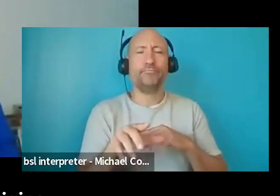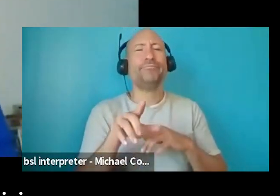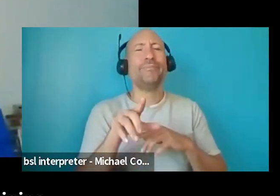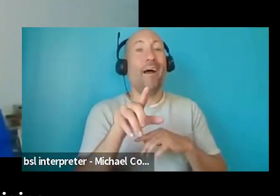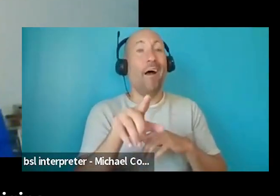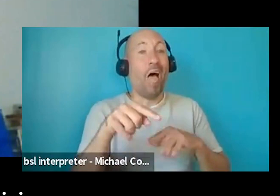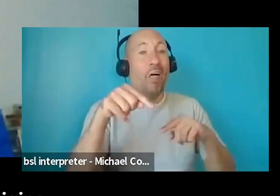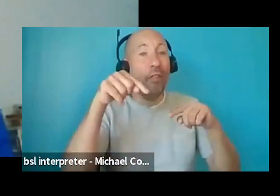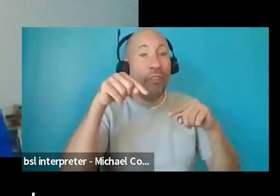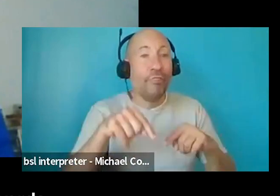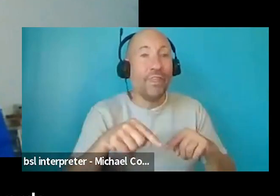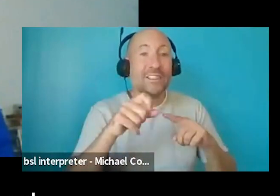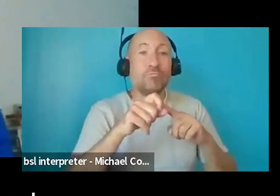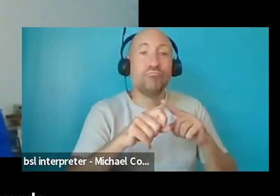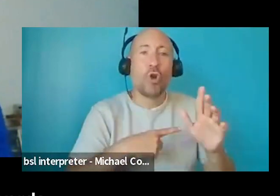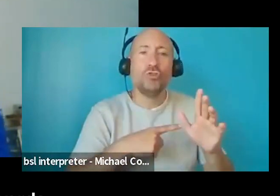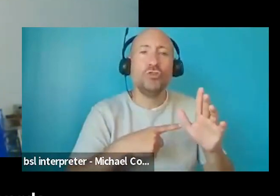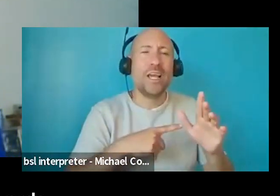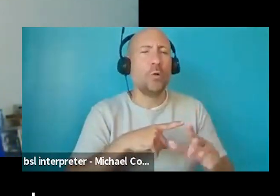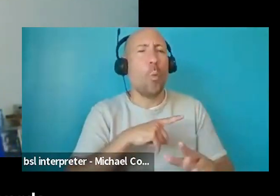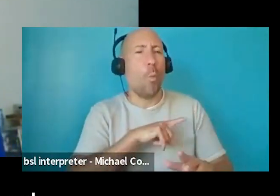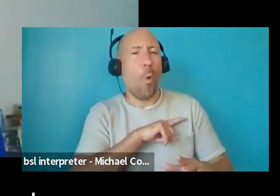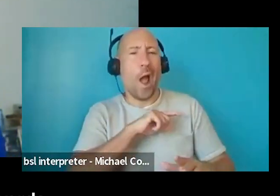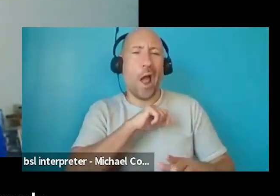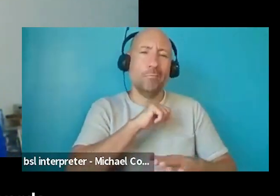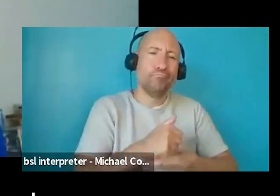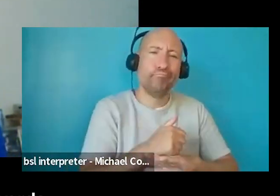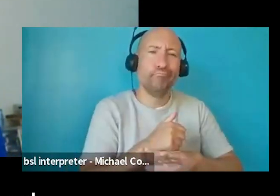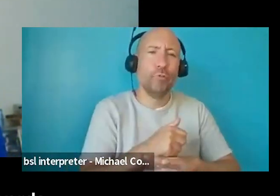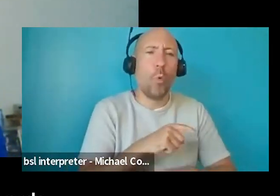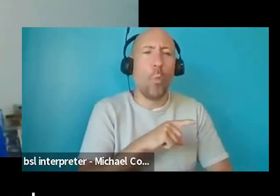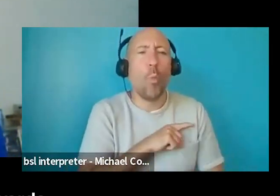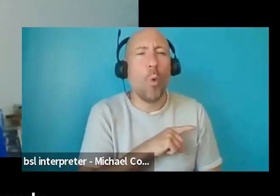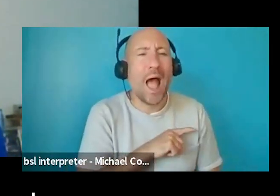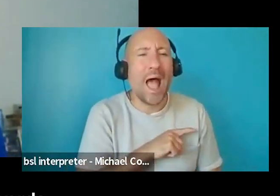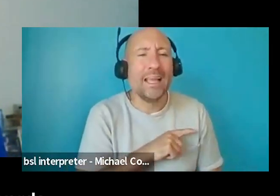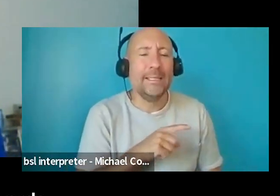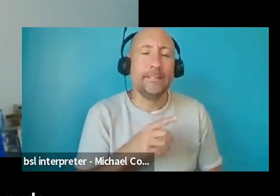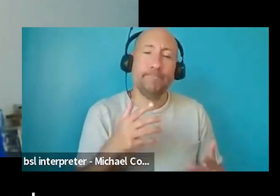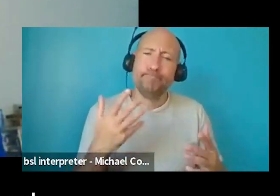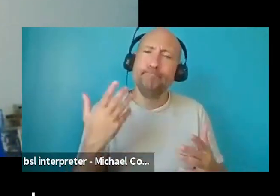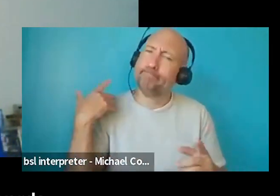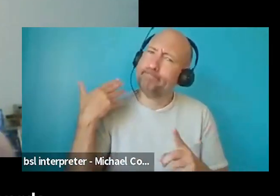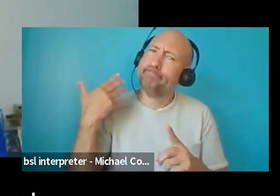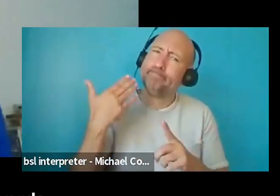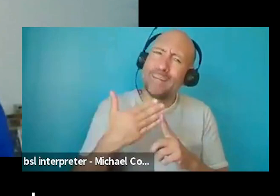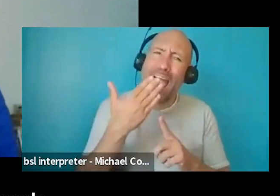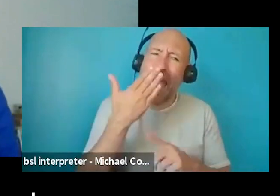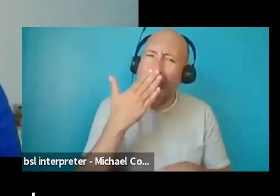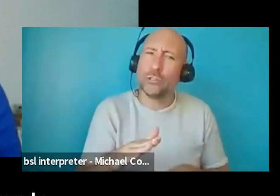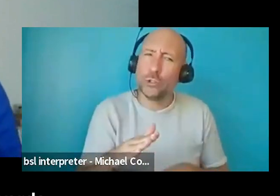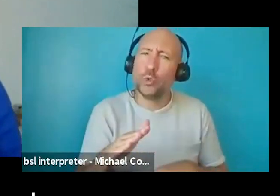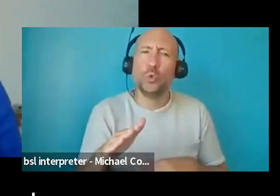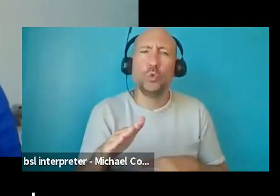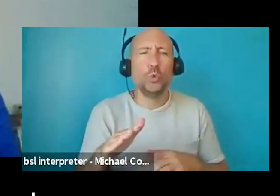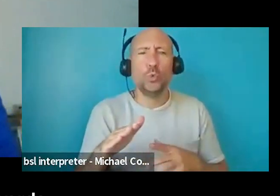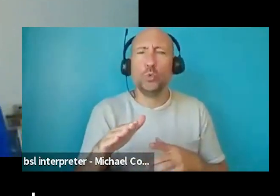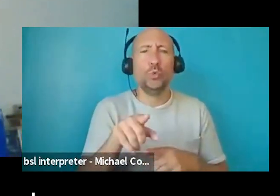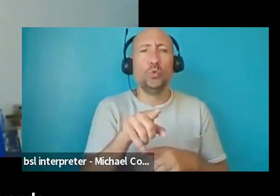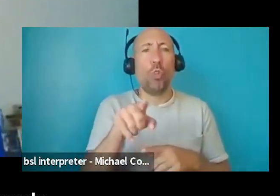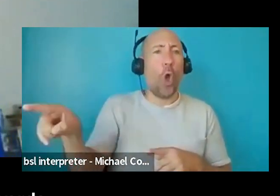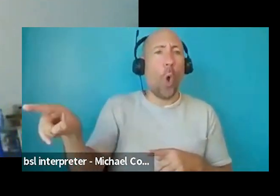project and why we're investing, because the attitude, I suppose, towards disabled people who are involved in the